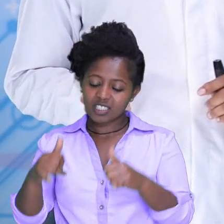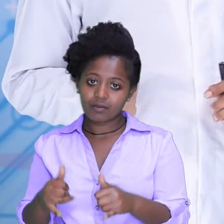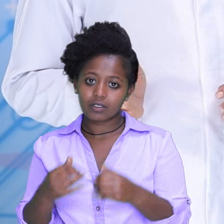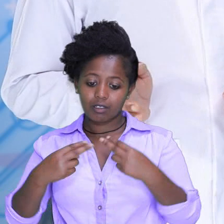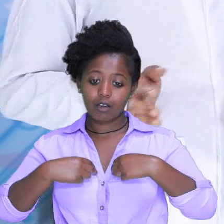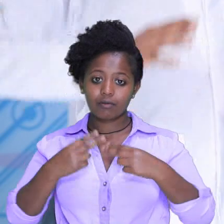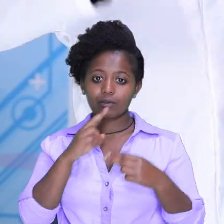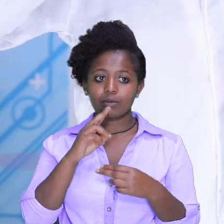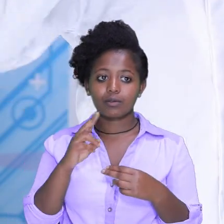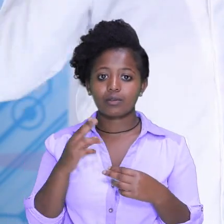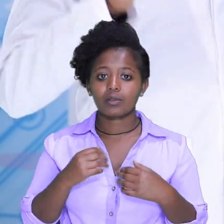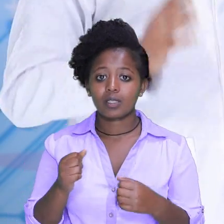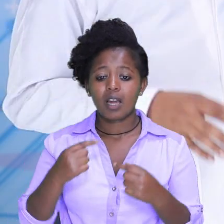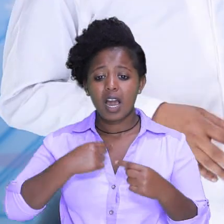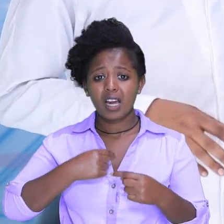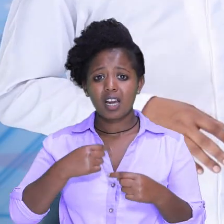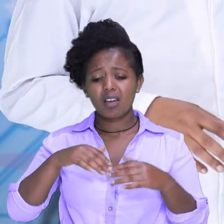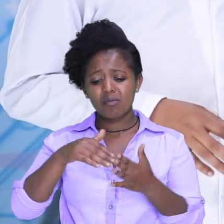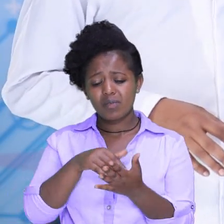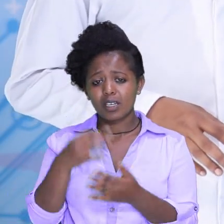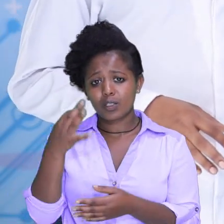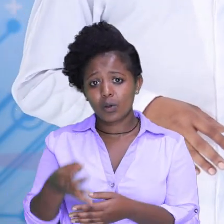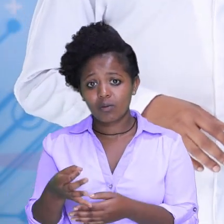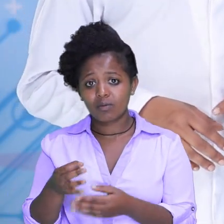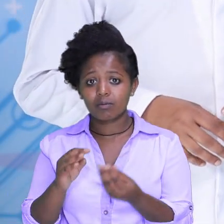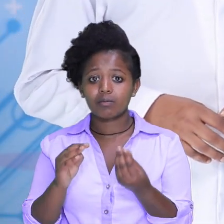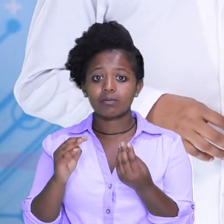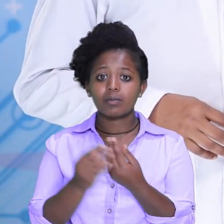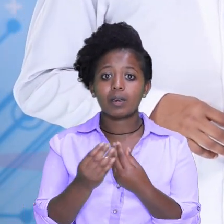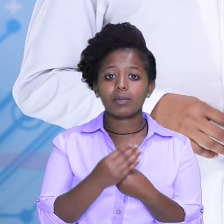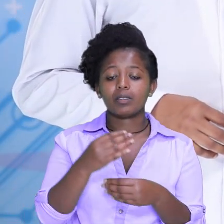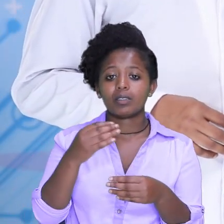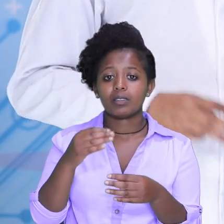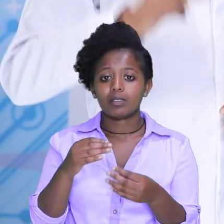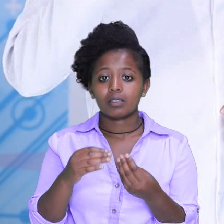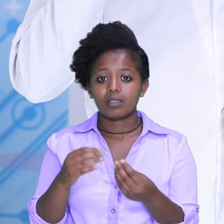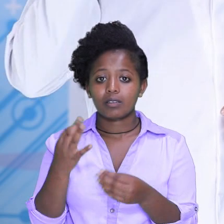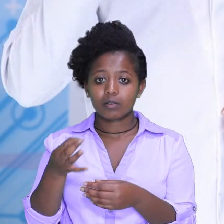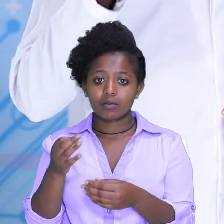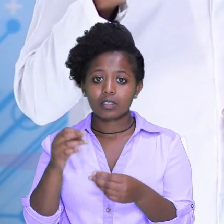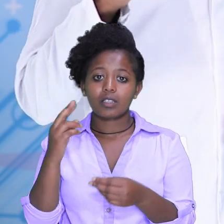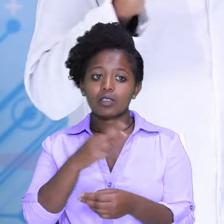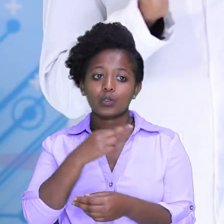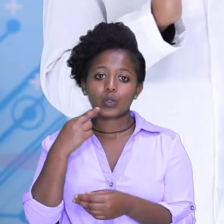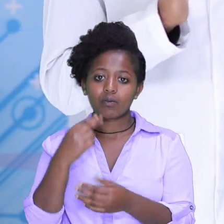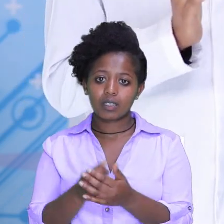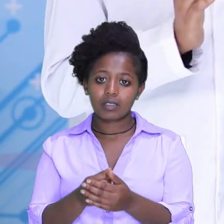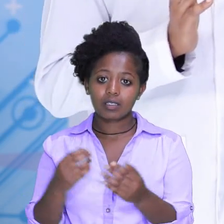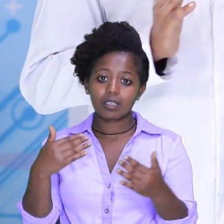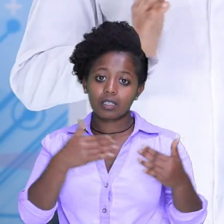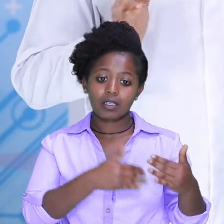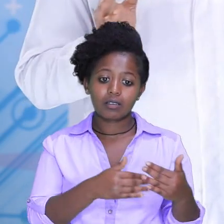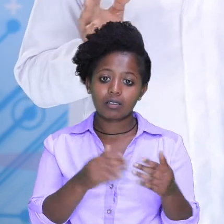you? I am tired of babying the Soviet. Those three sayings are related